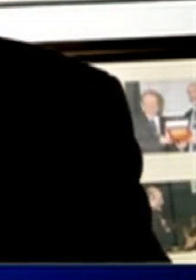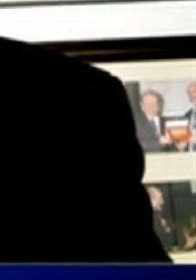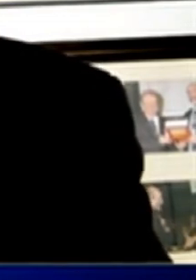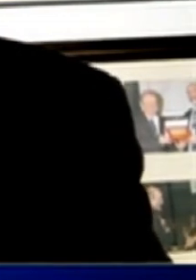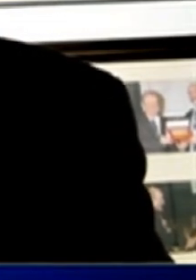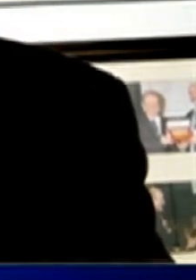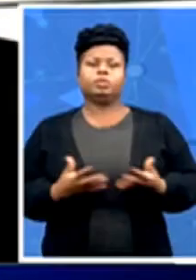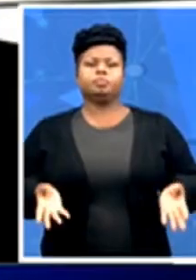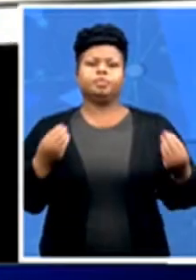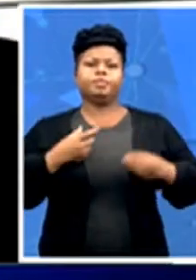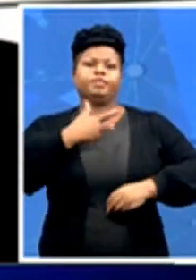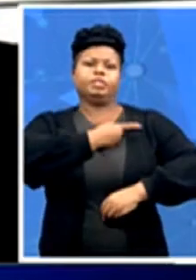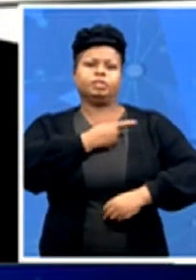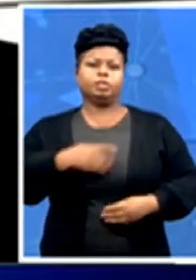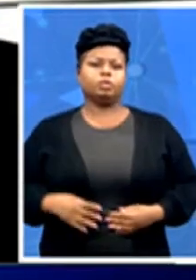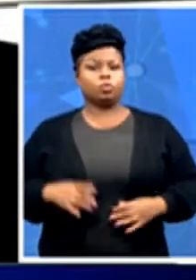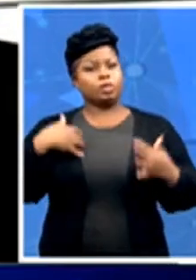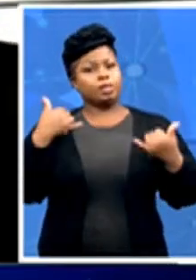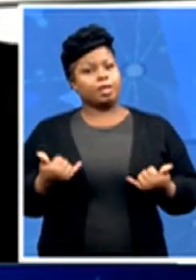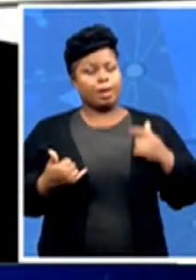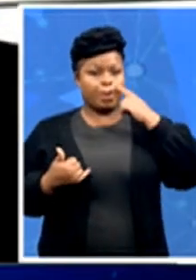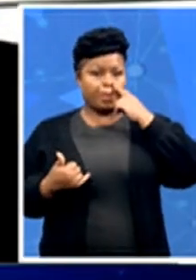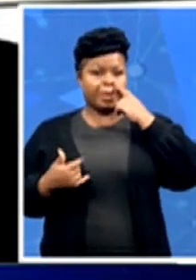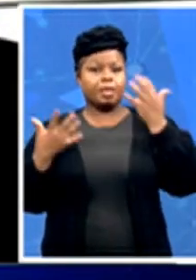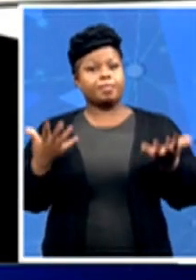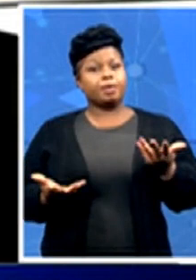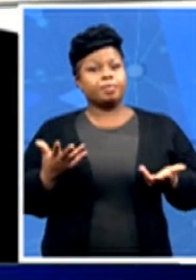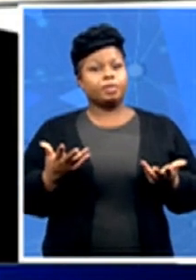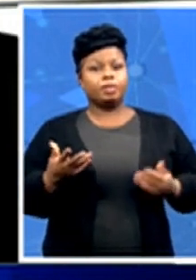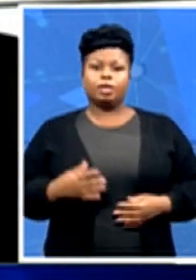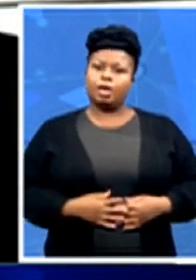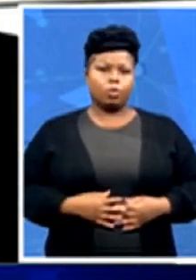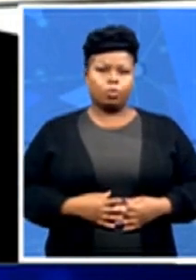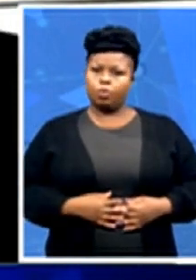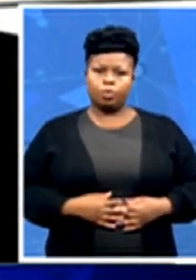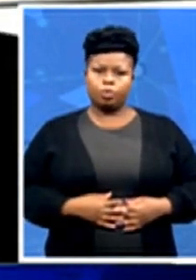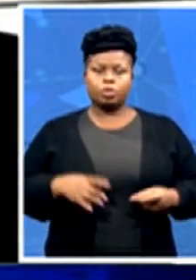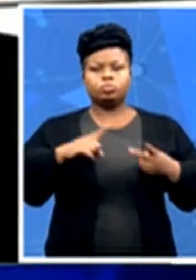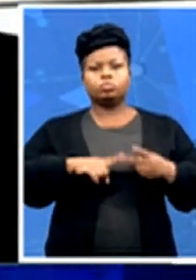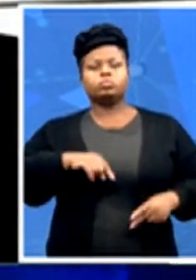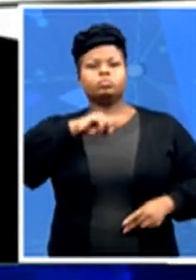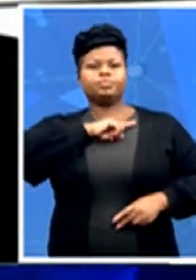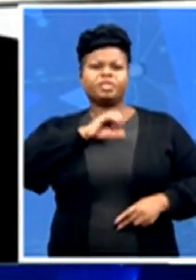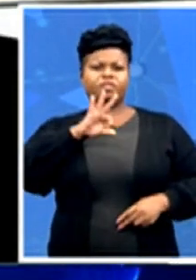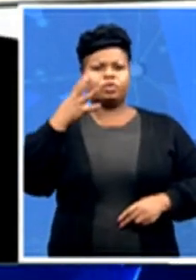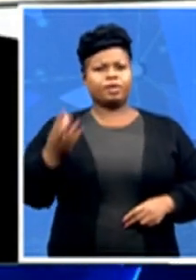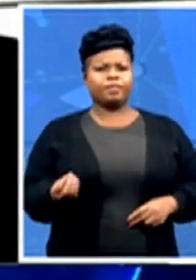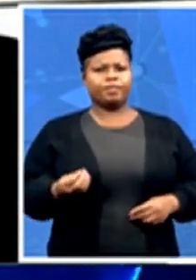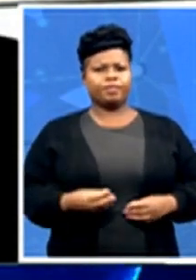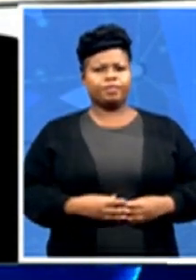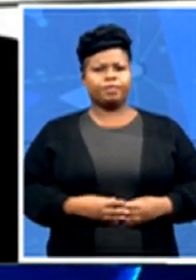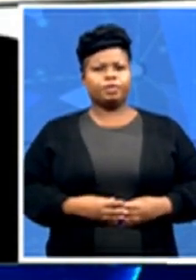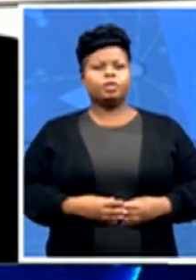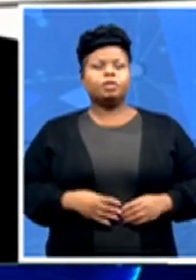Now, the important thing is that if you have one of these diseases like diabetes